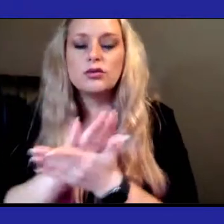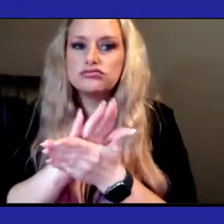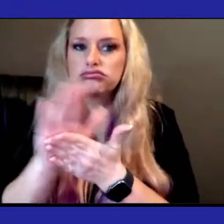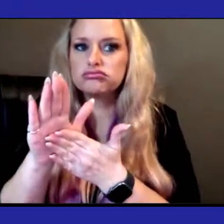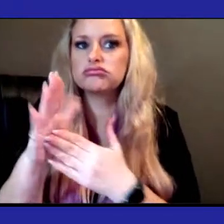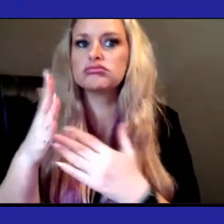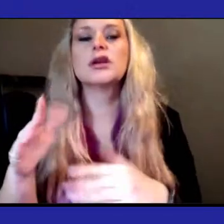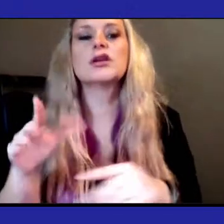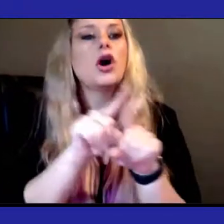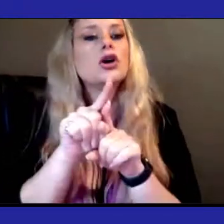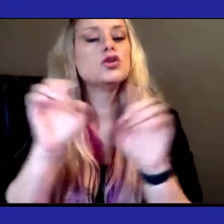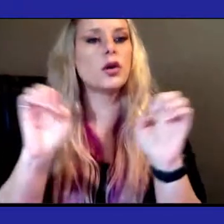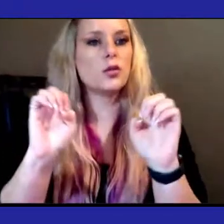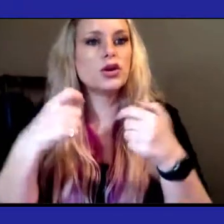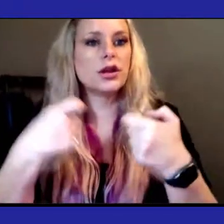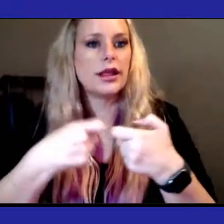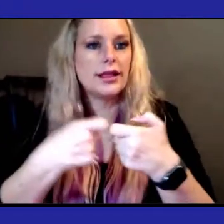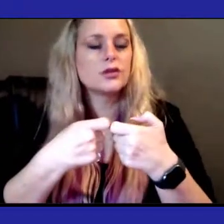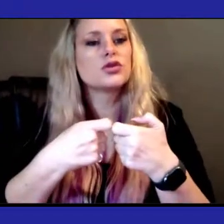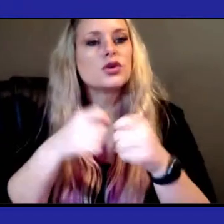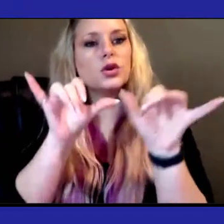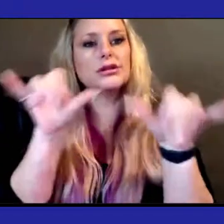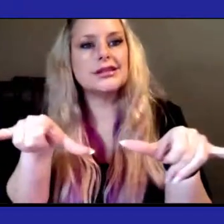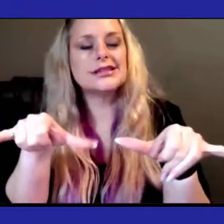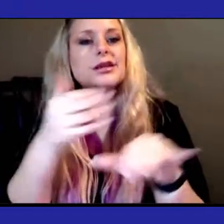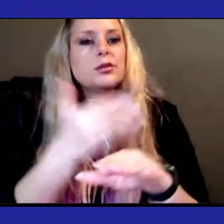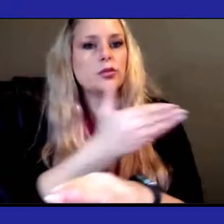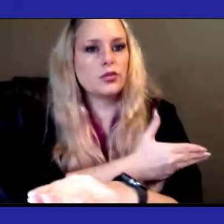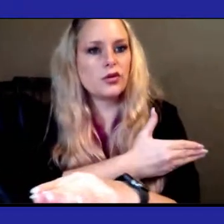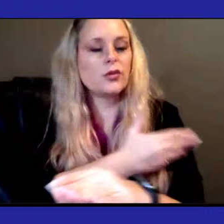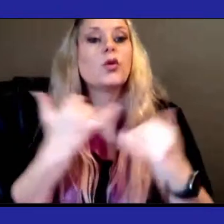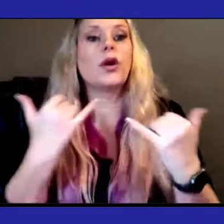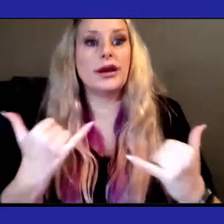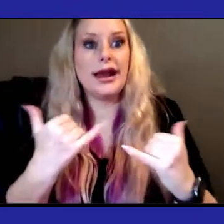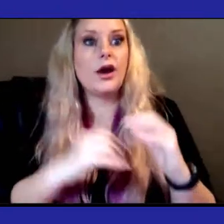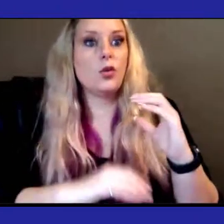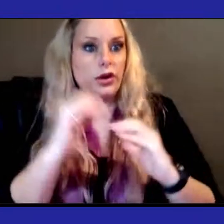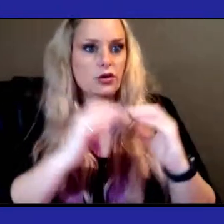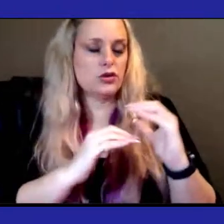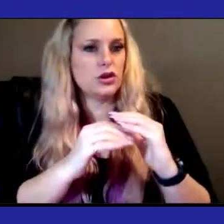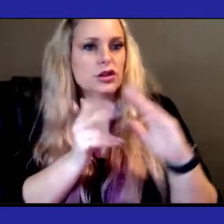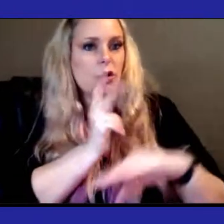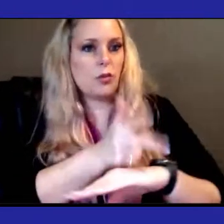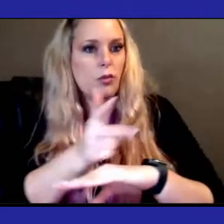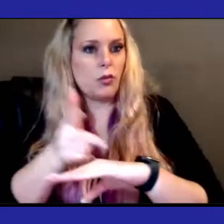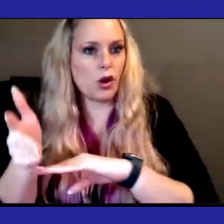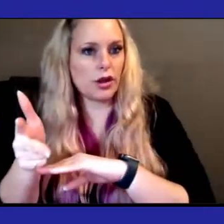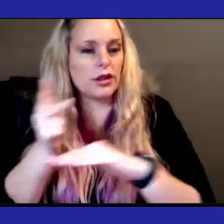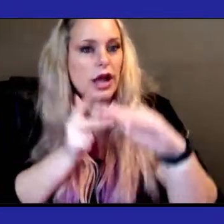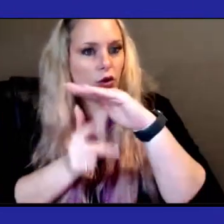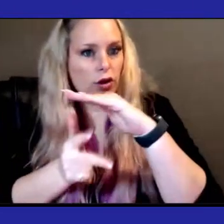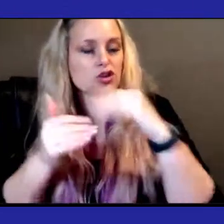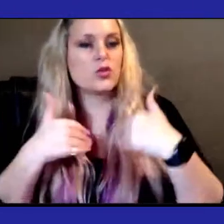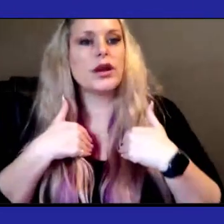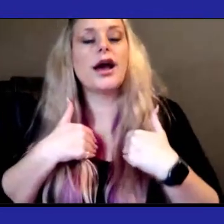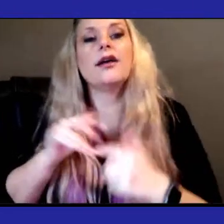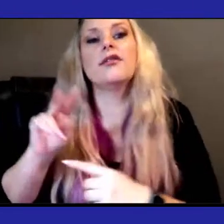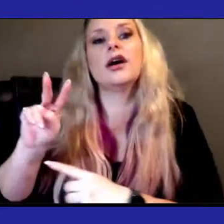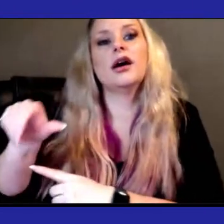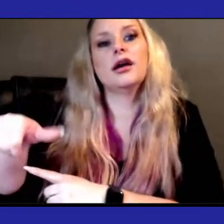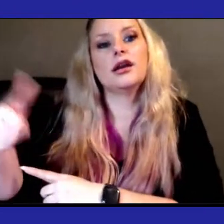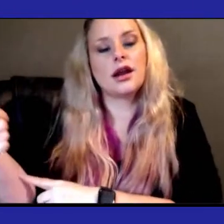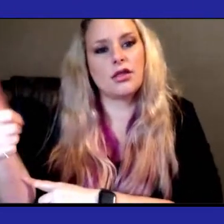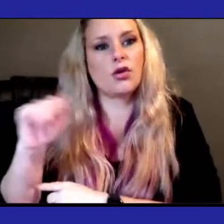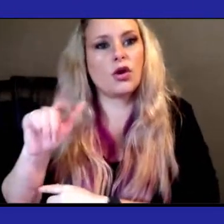emergency electrical systems upgrade. We are in active construction of the parking lot garage with an alternative parking garage with a jitney service to